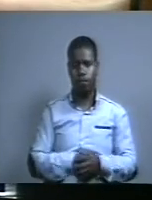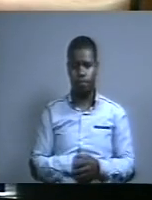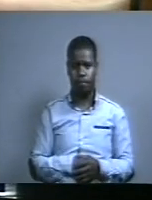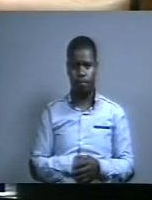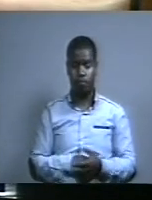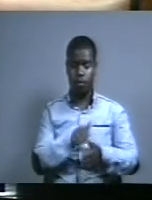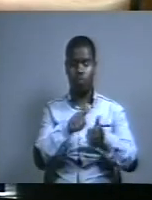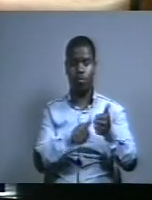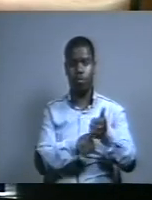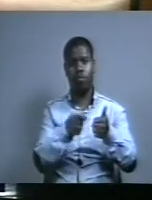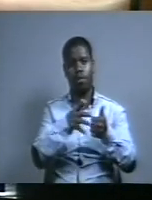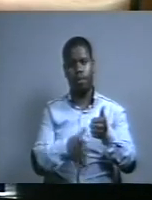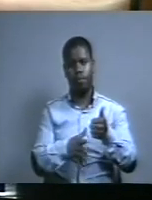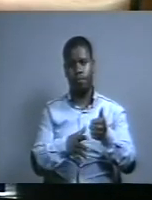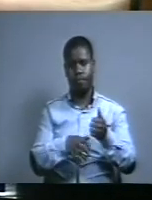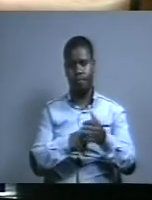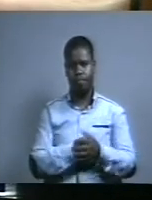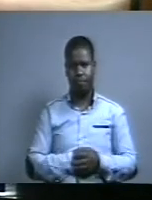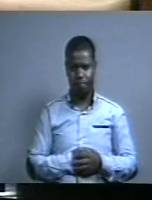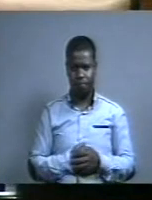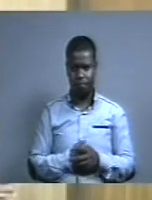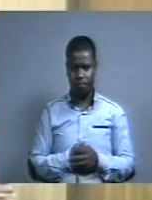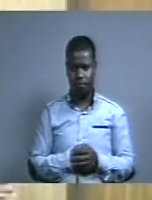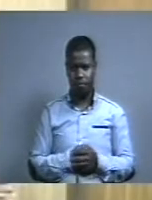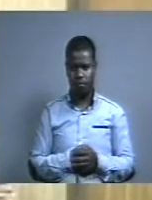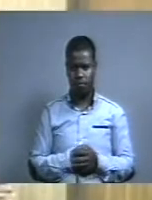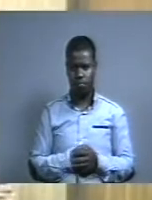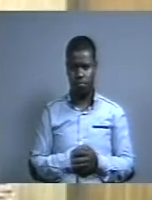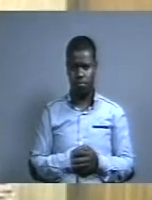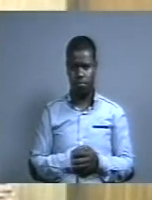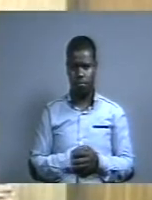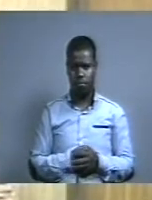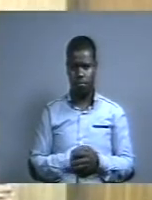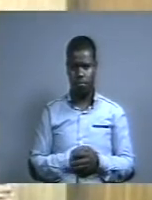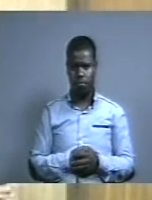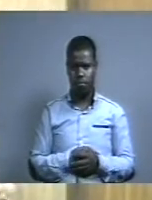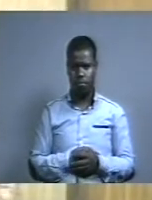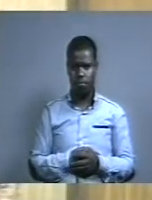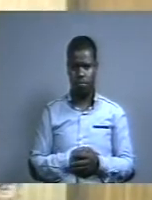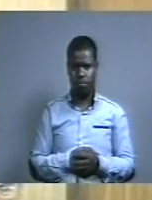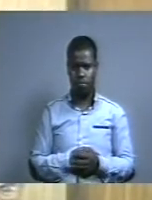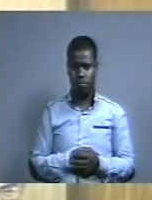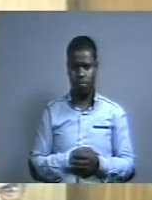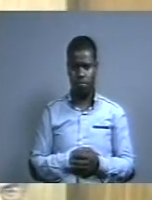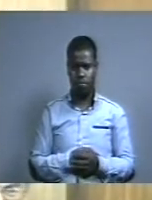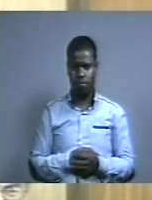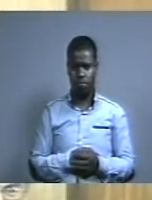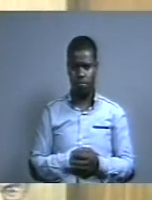Deputy Speaker? Do you want to withdraw the name calling that you did just